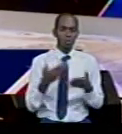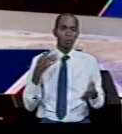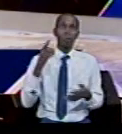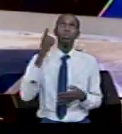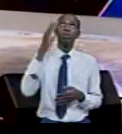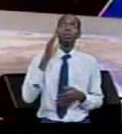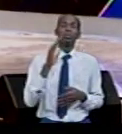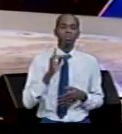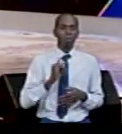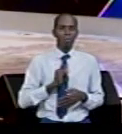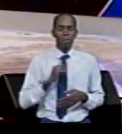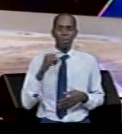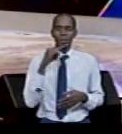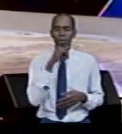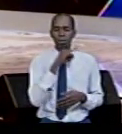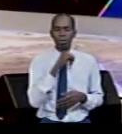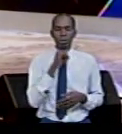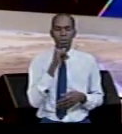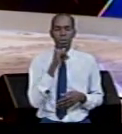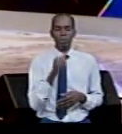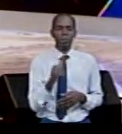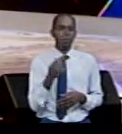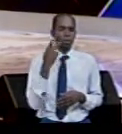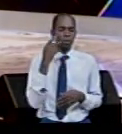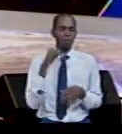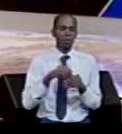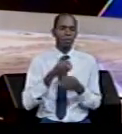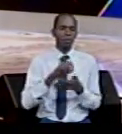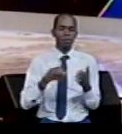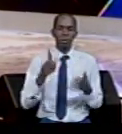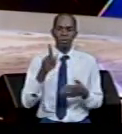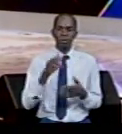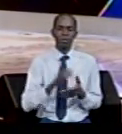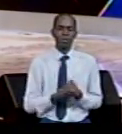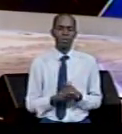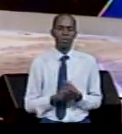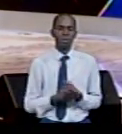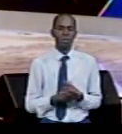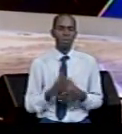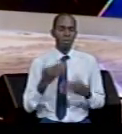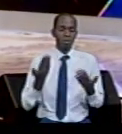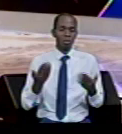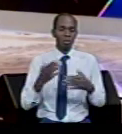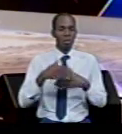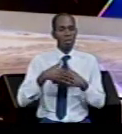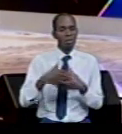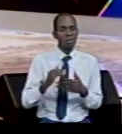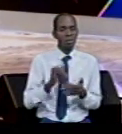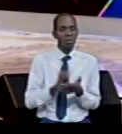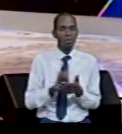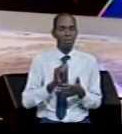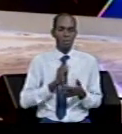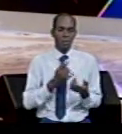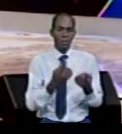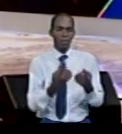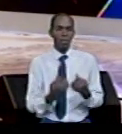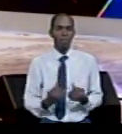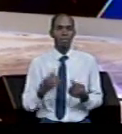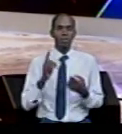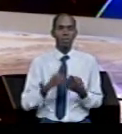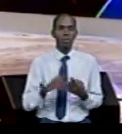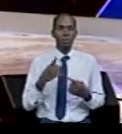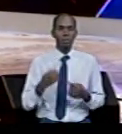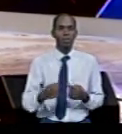God I lie not. Verse 21, afterwards I came into